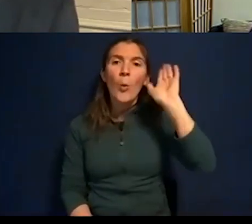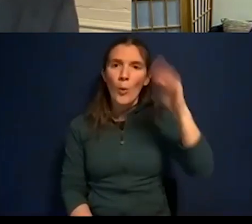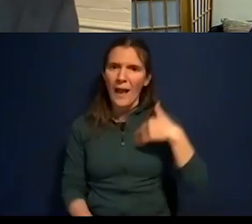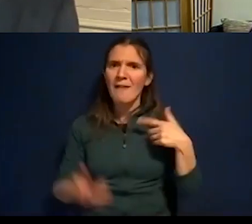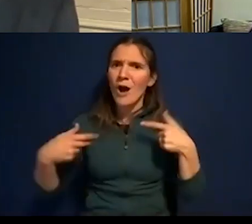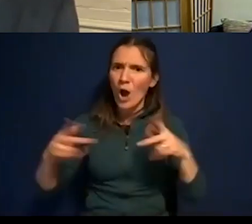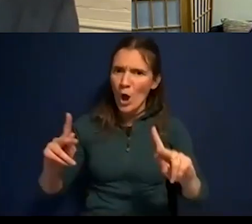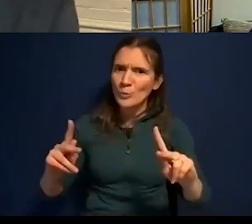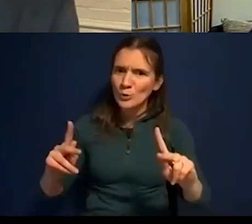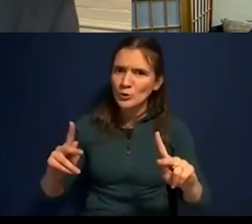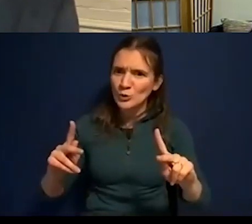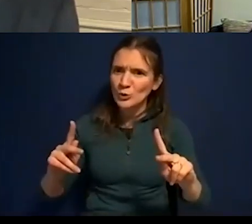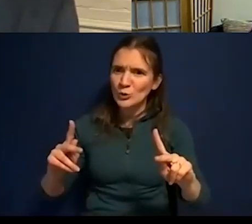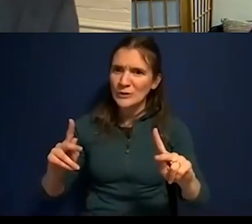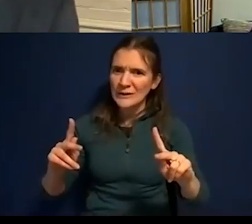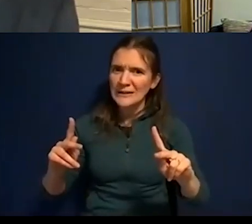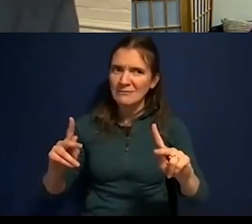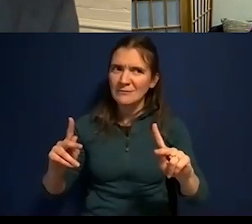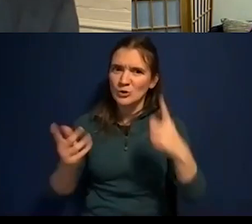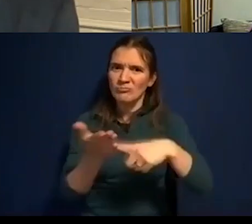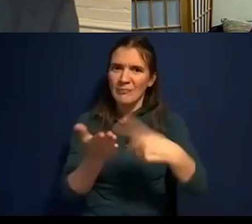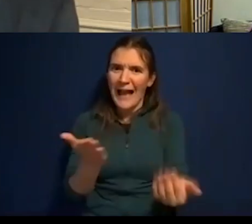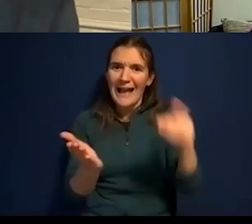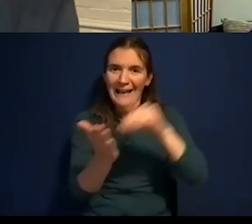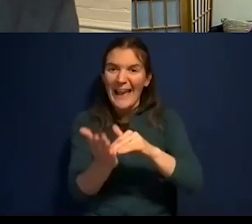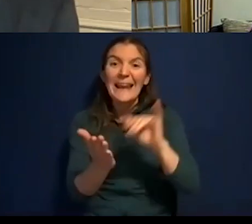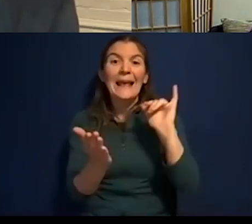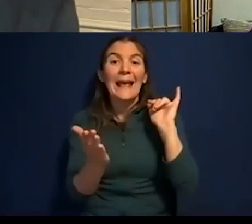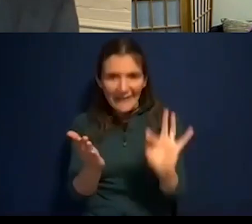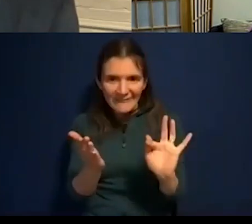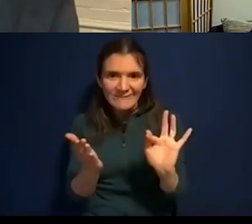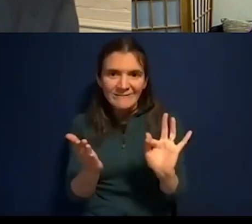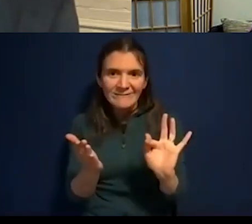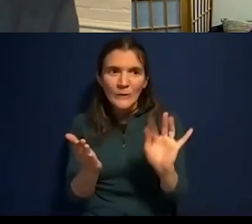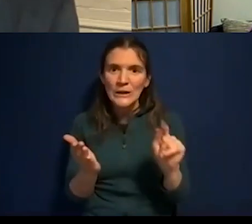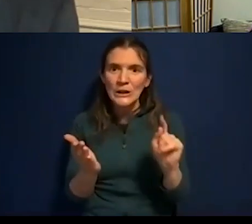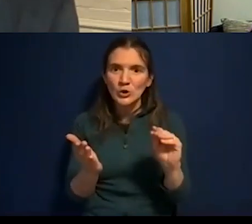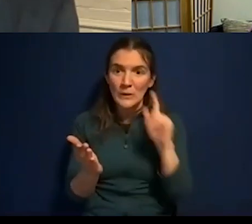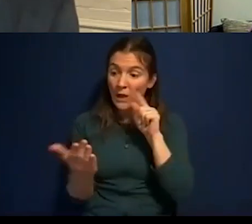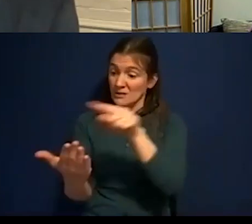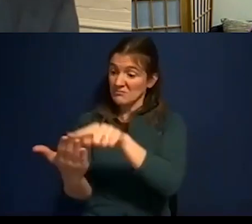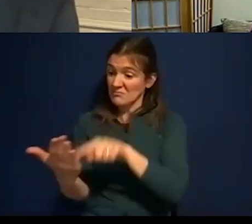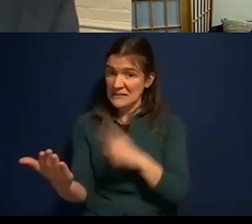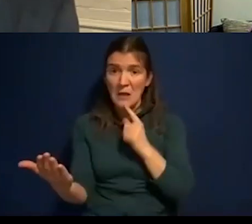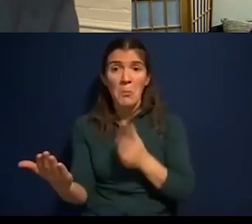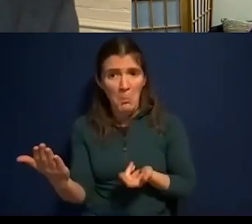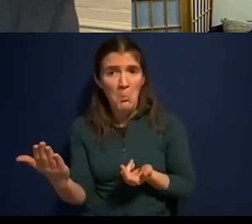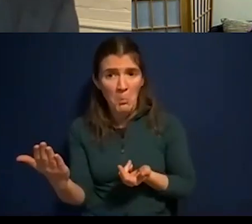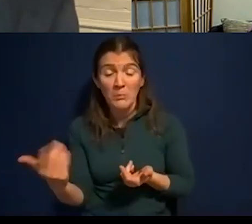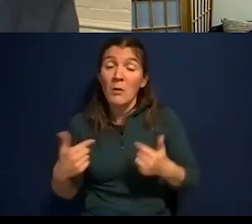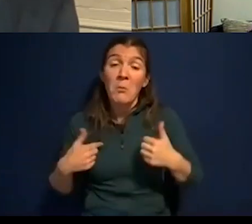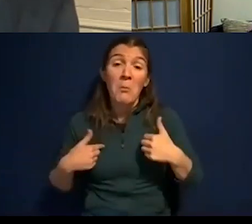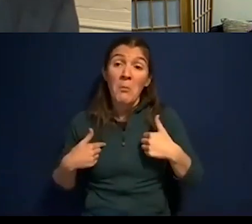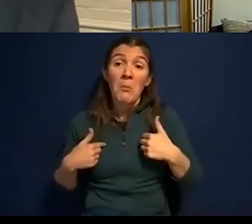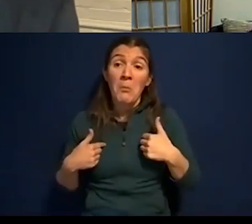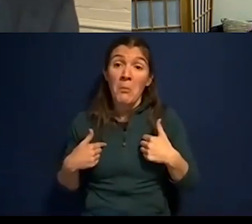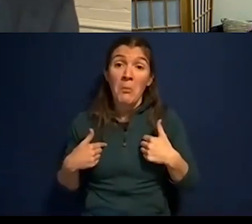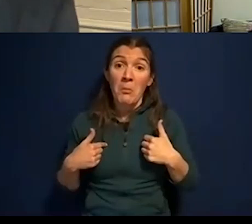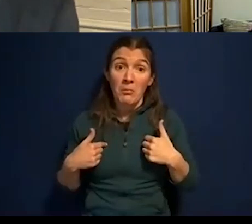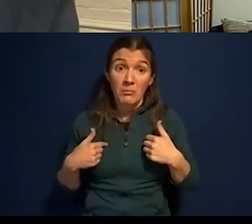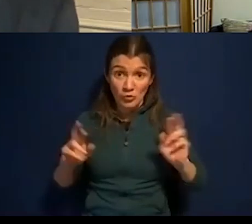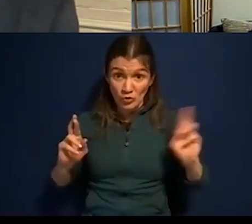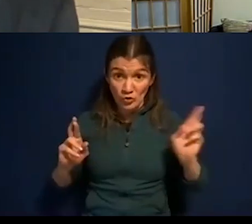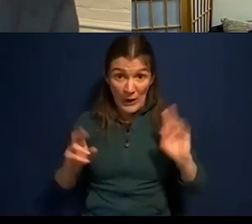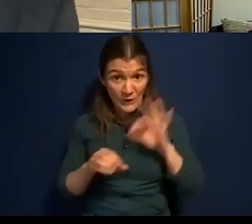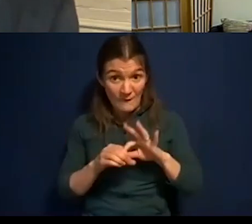opportunity on the basis of what is currently being proposed. Mm-hmm. So what I'm saying is, are we ready